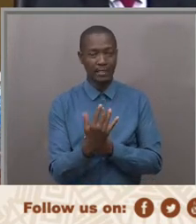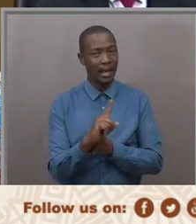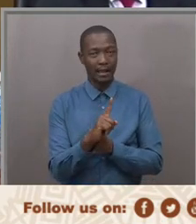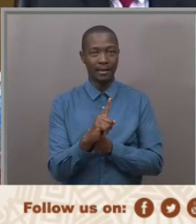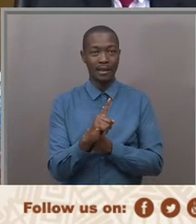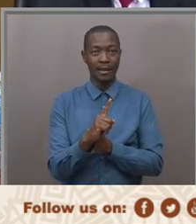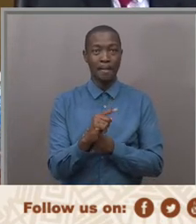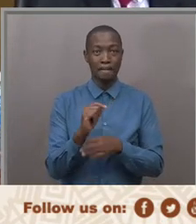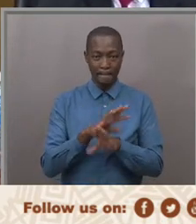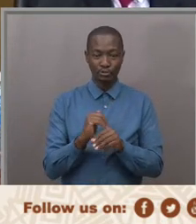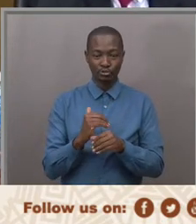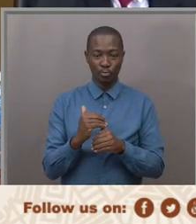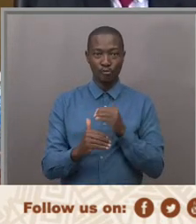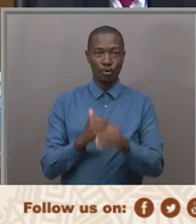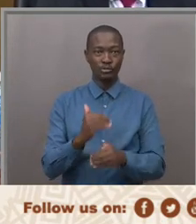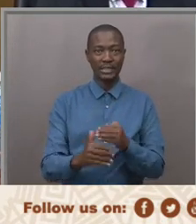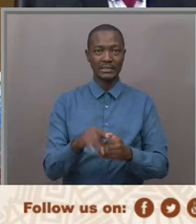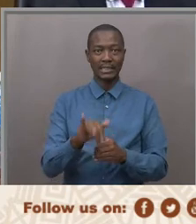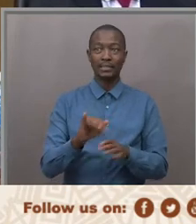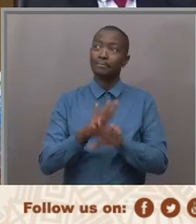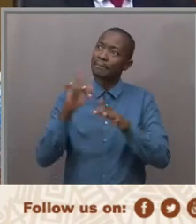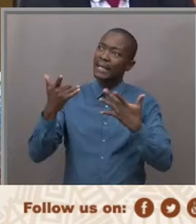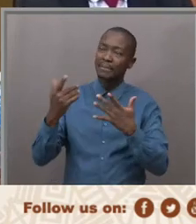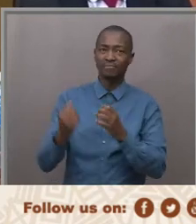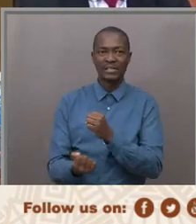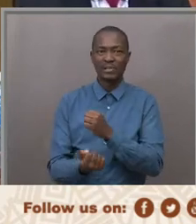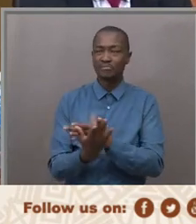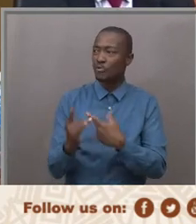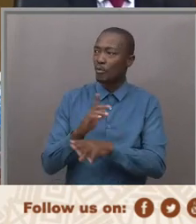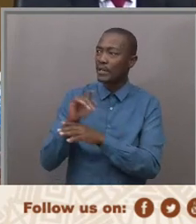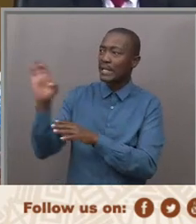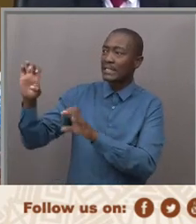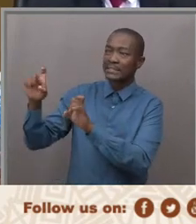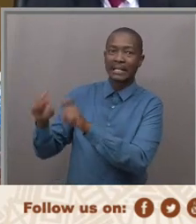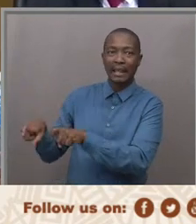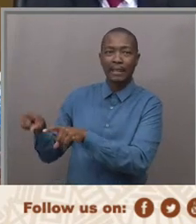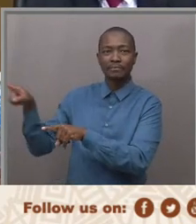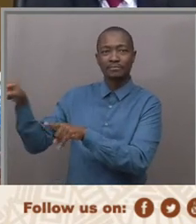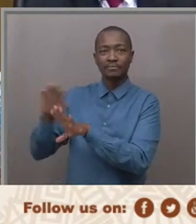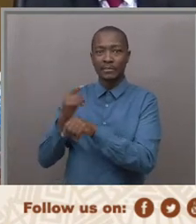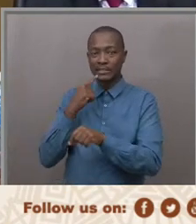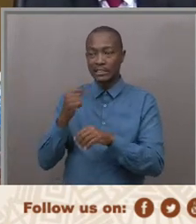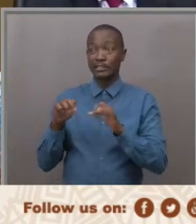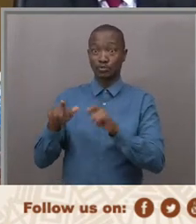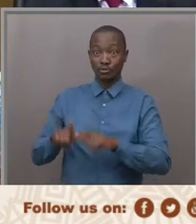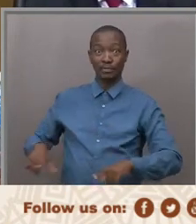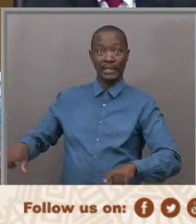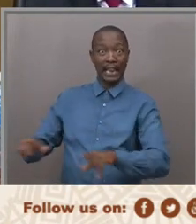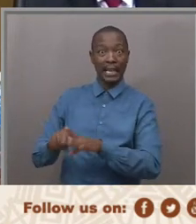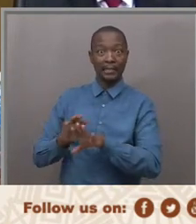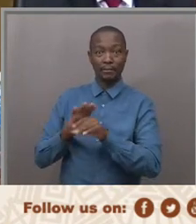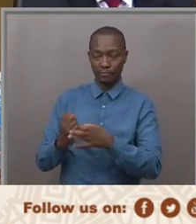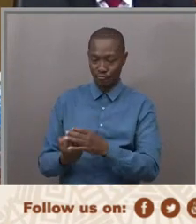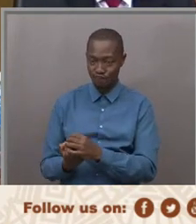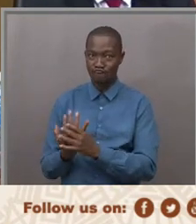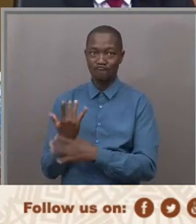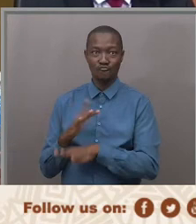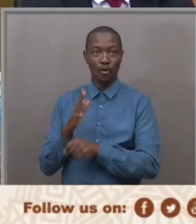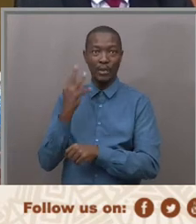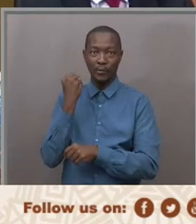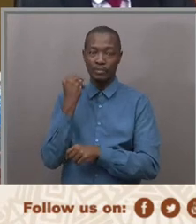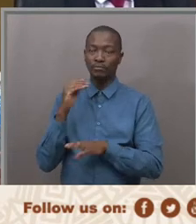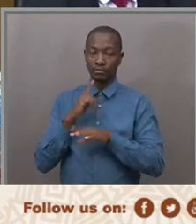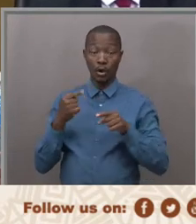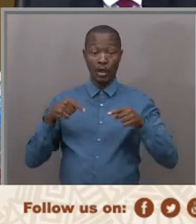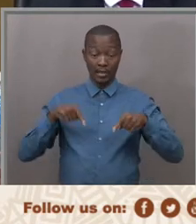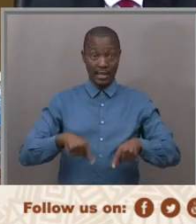Because it may be grown in the Eastern Cape. The Eastern Cape says it wants to be the heartland of growing cannabis. We want to